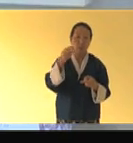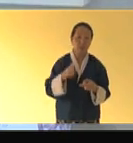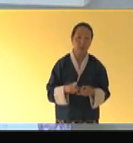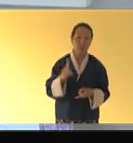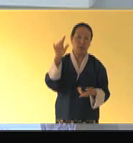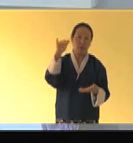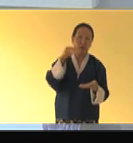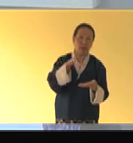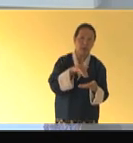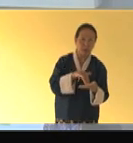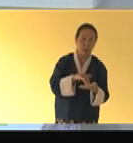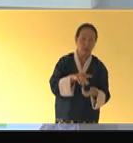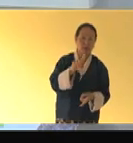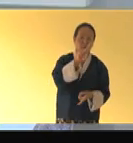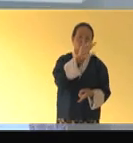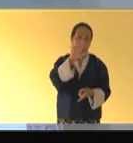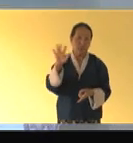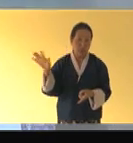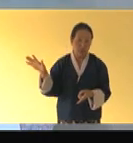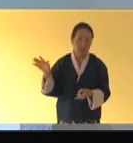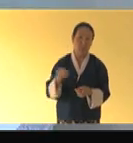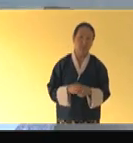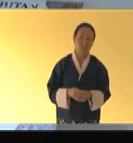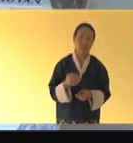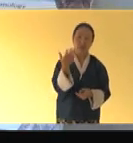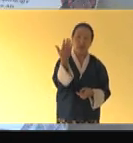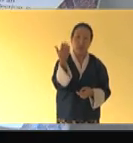documents, we have current records like the moth,